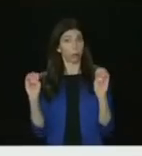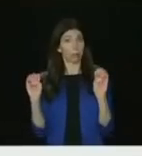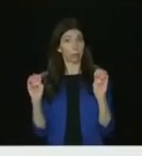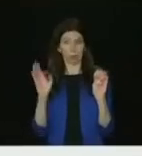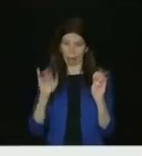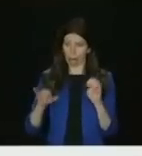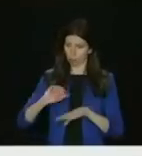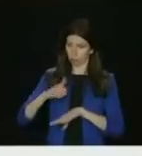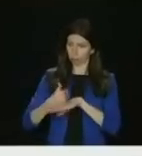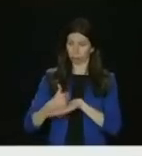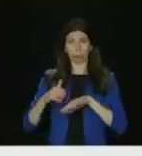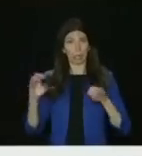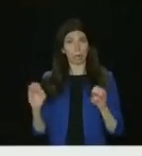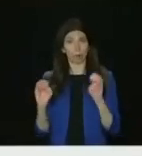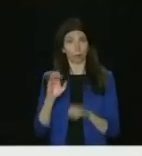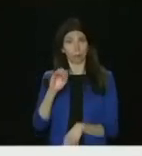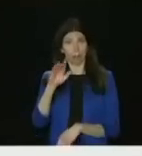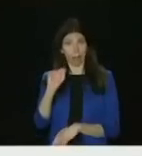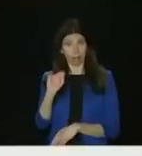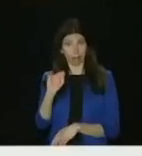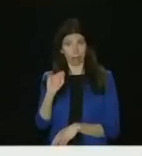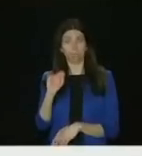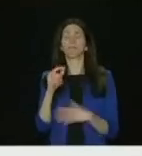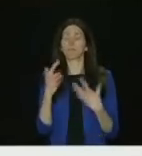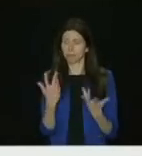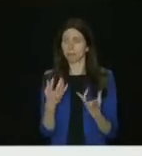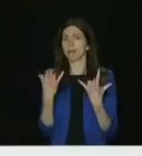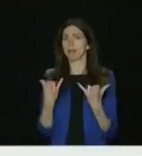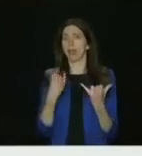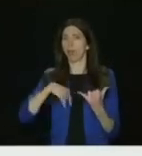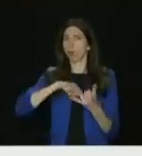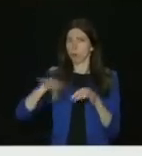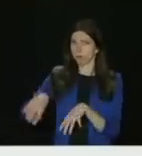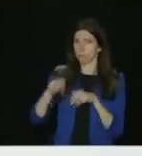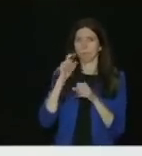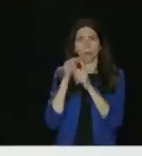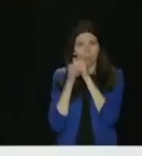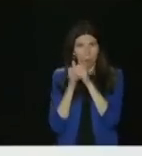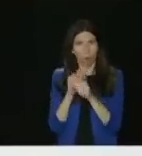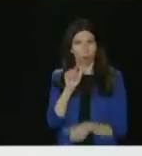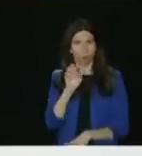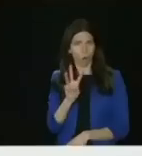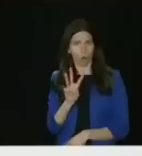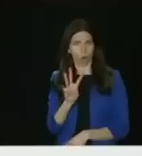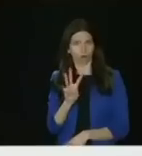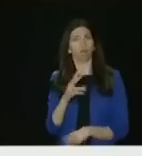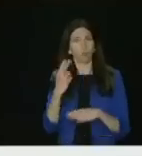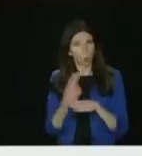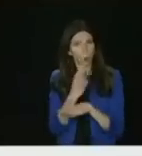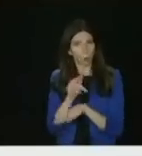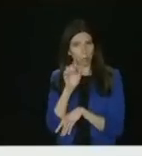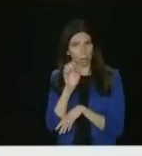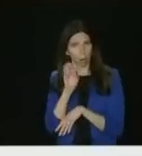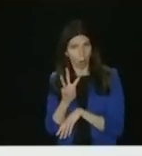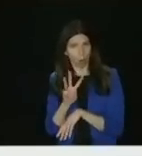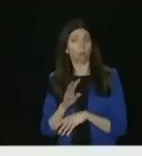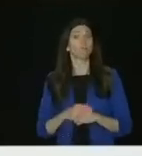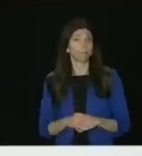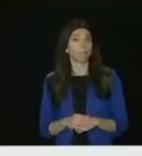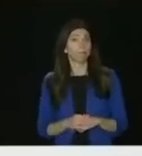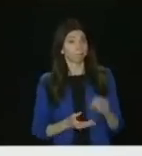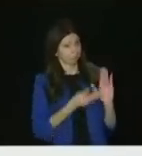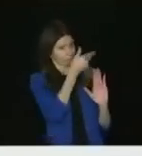are following the law and we are acting within it. There are clear conditions set out